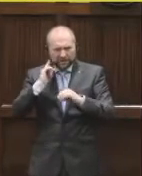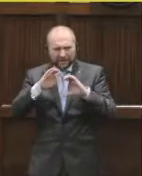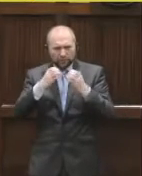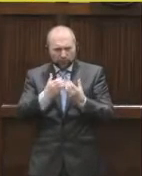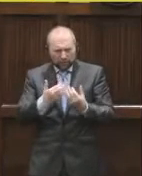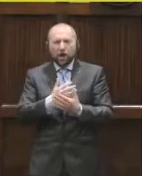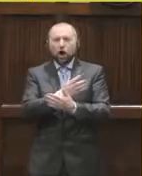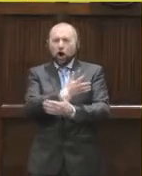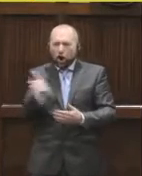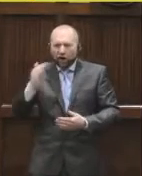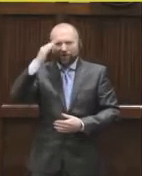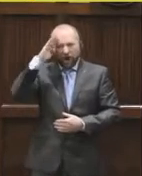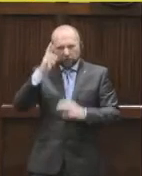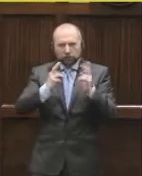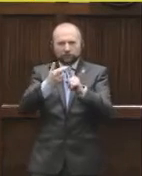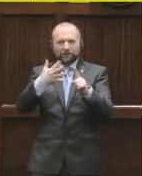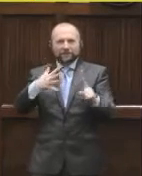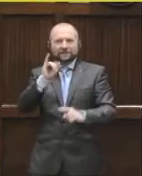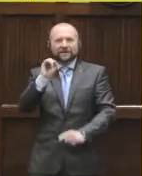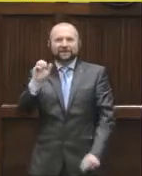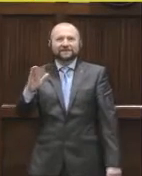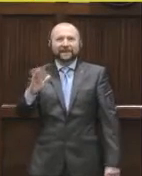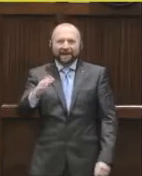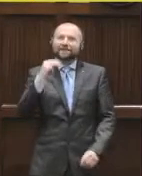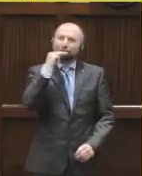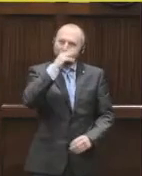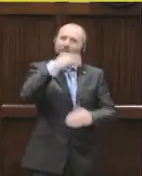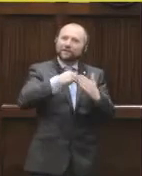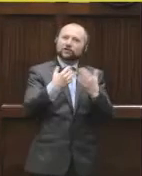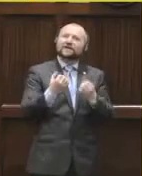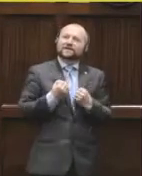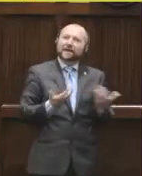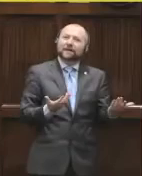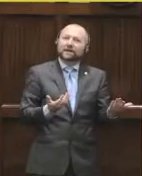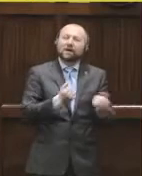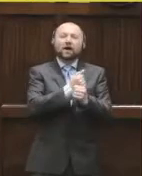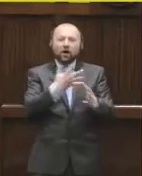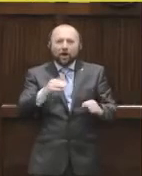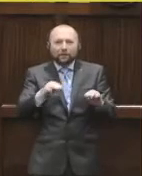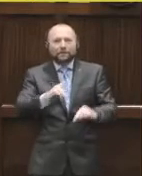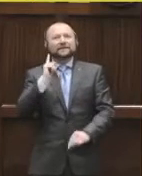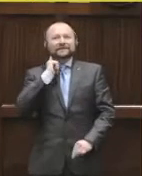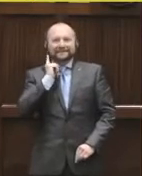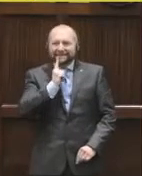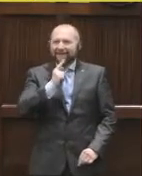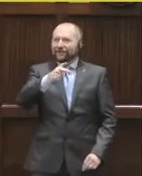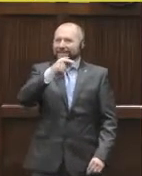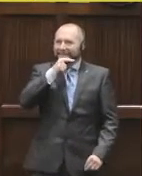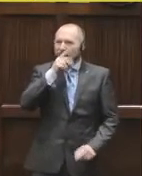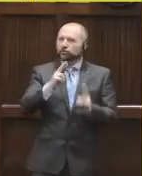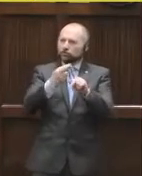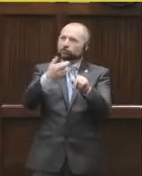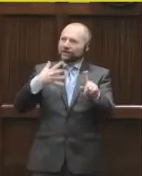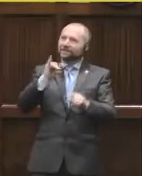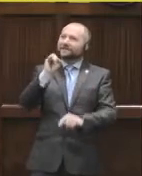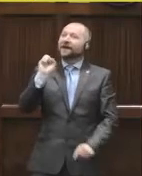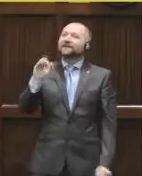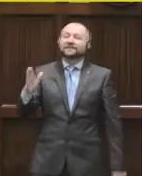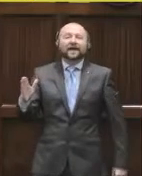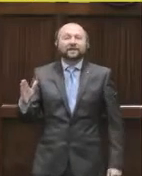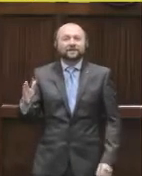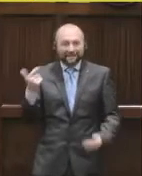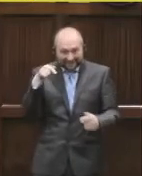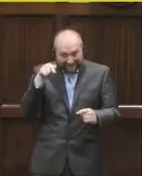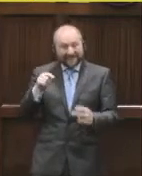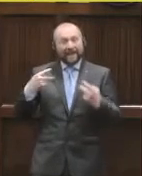very glad that the Minister is accepting that point. Everybody, deaf and hearing in our community, should recognise that ISL